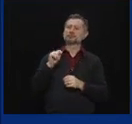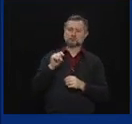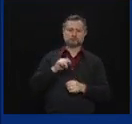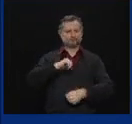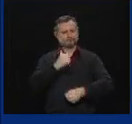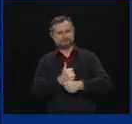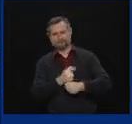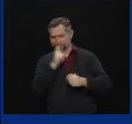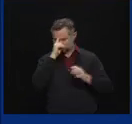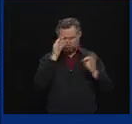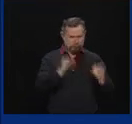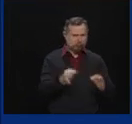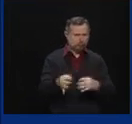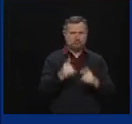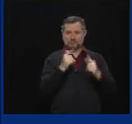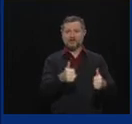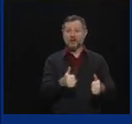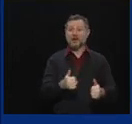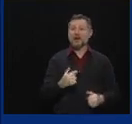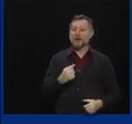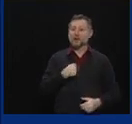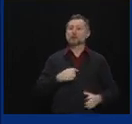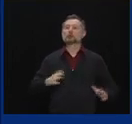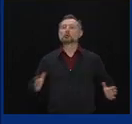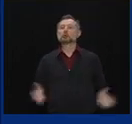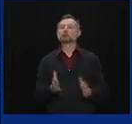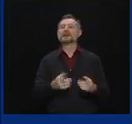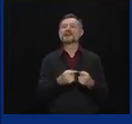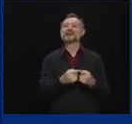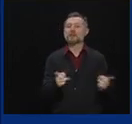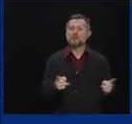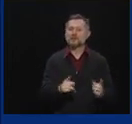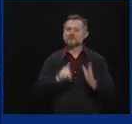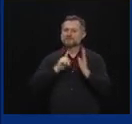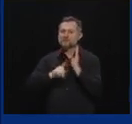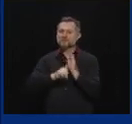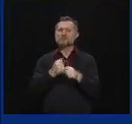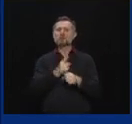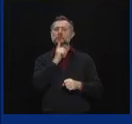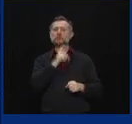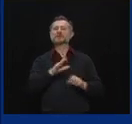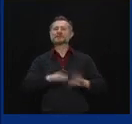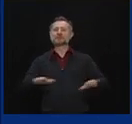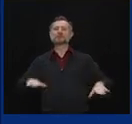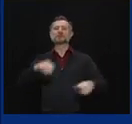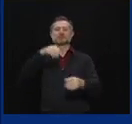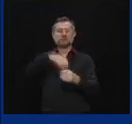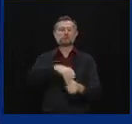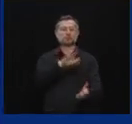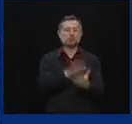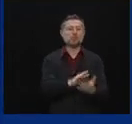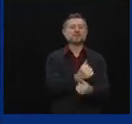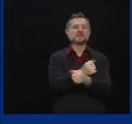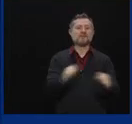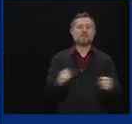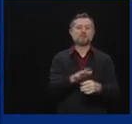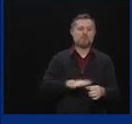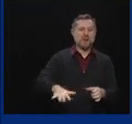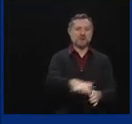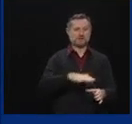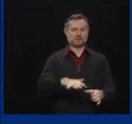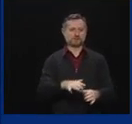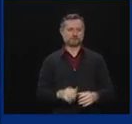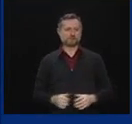and I encourage them to look at that to make sure that kids are in school in a safe setting. The vaccinating